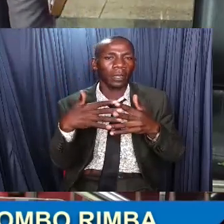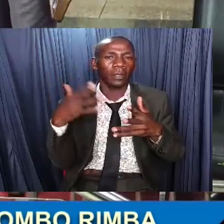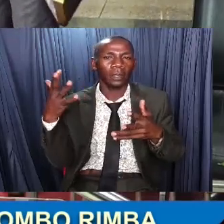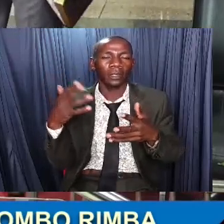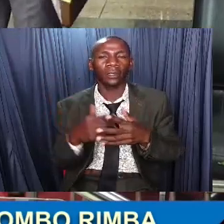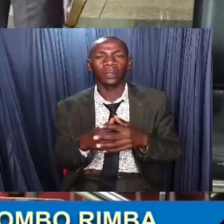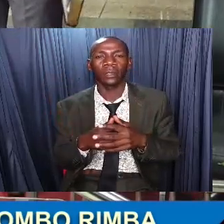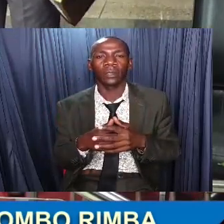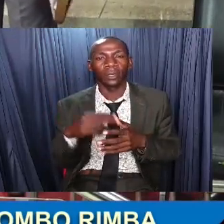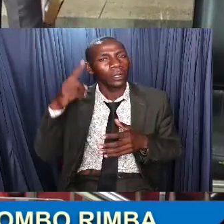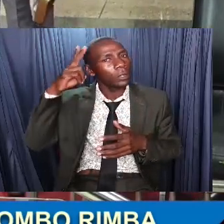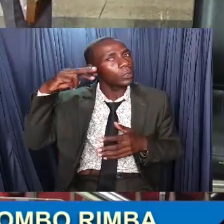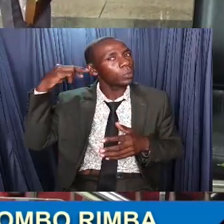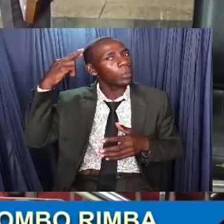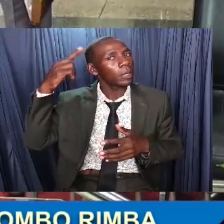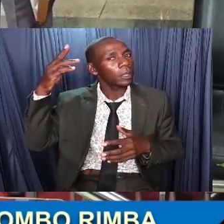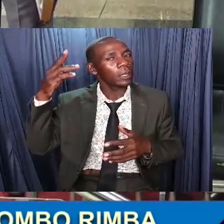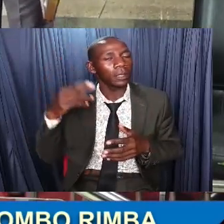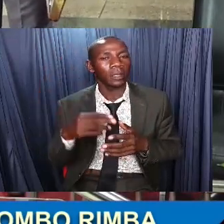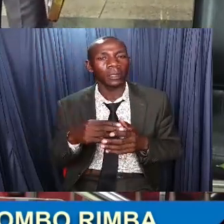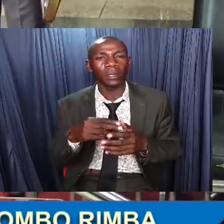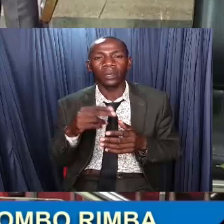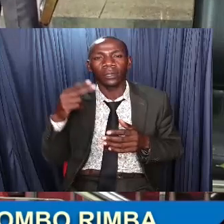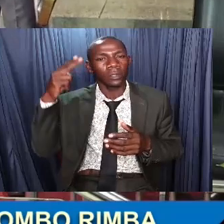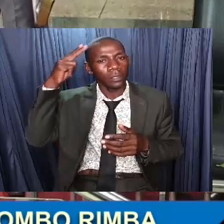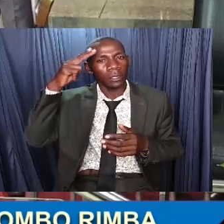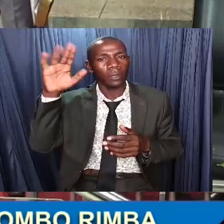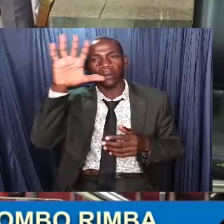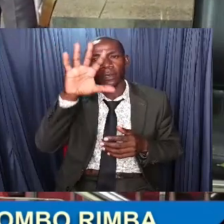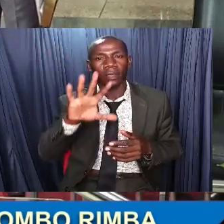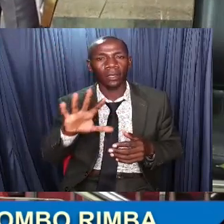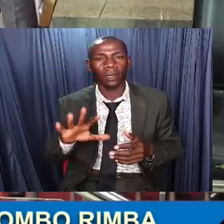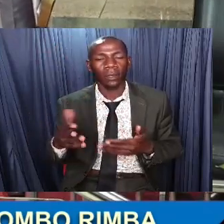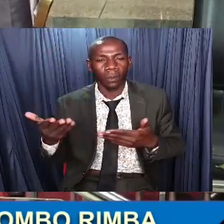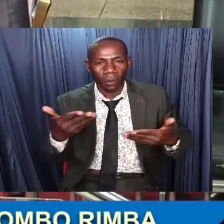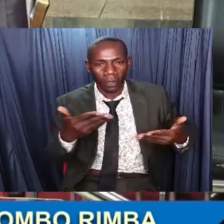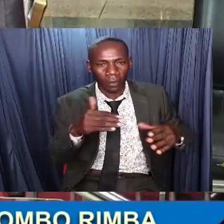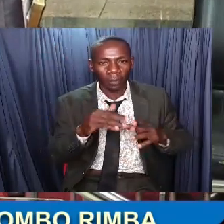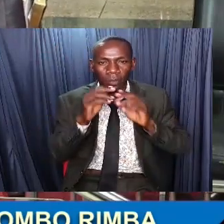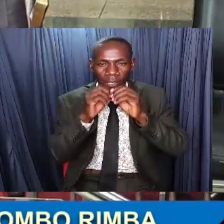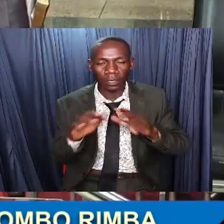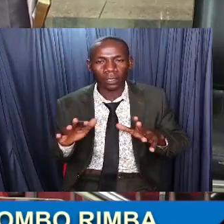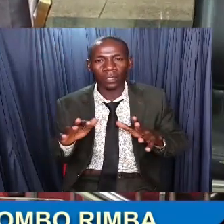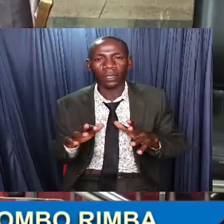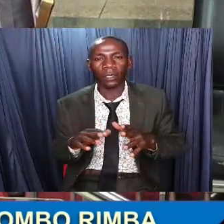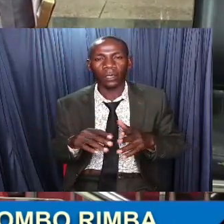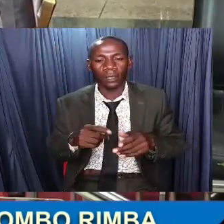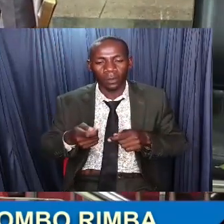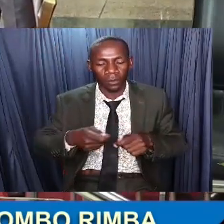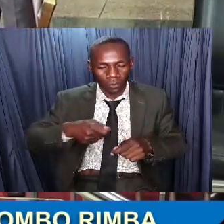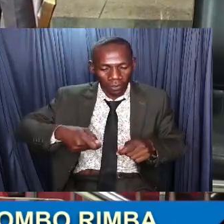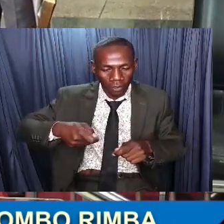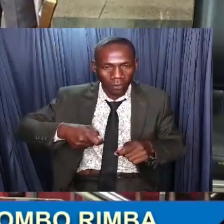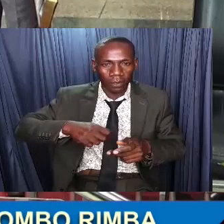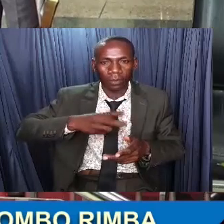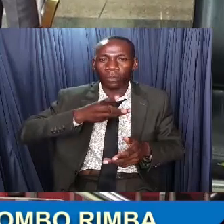America. Na uliye Dubai. Anyone in Dubai. Na uliye South Africa. Anyone in South Africa. Karibu kwa baraka. Welcome to blessings. Ya kuchimba kisima.